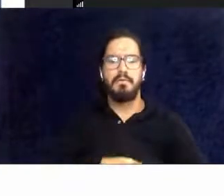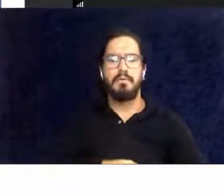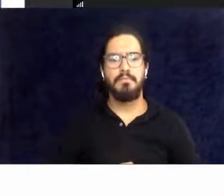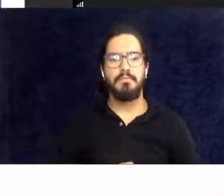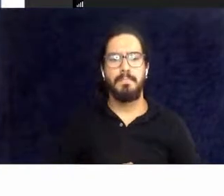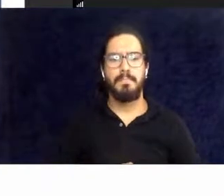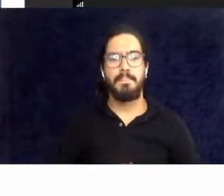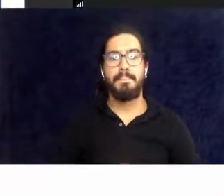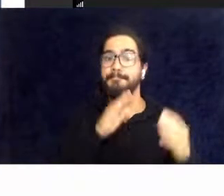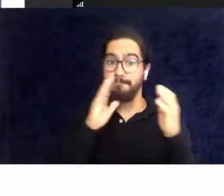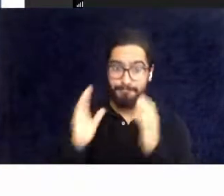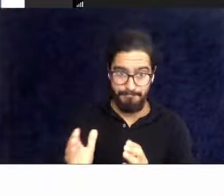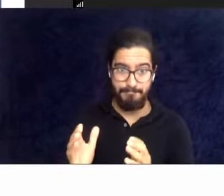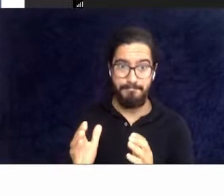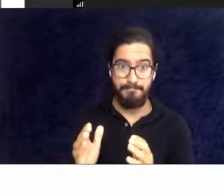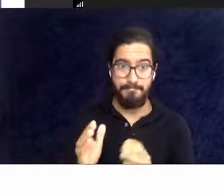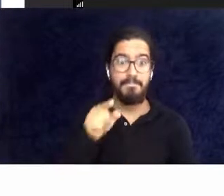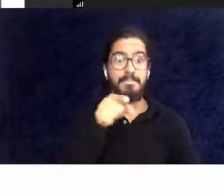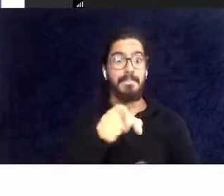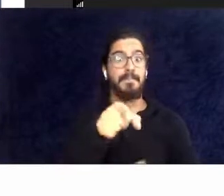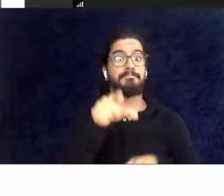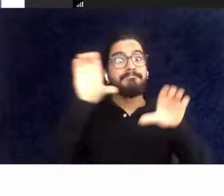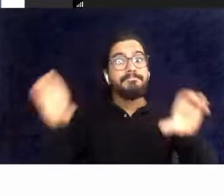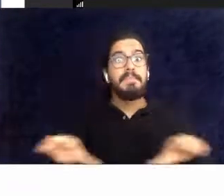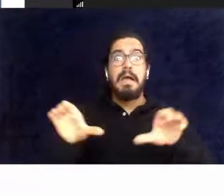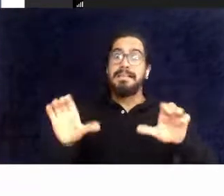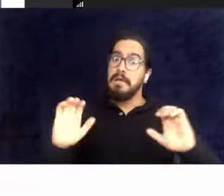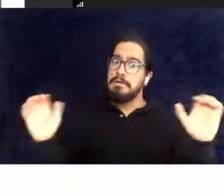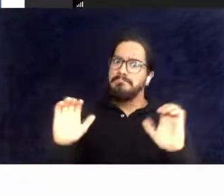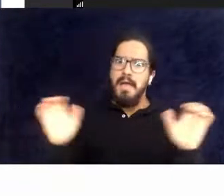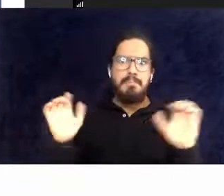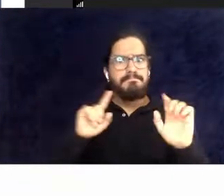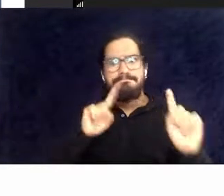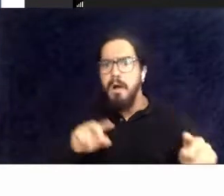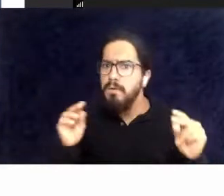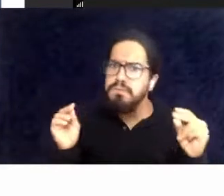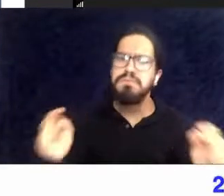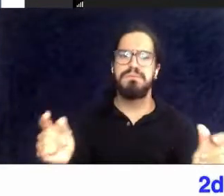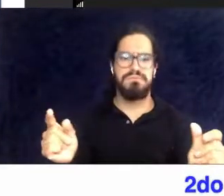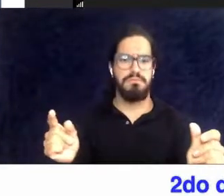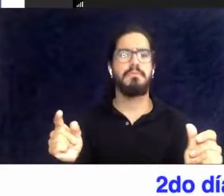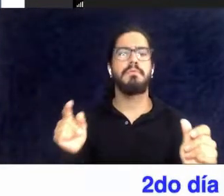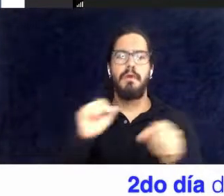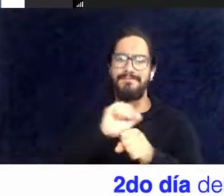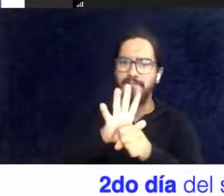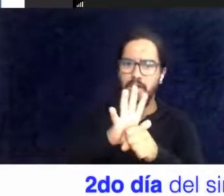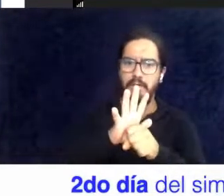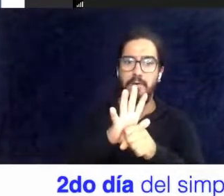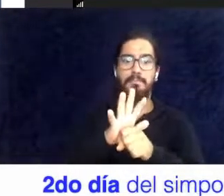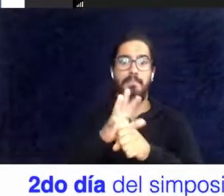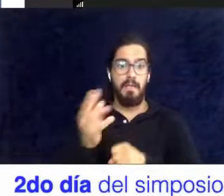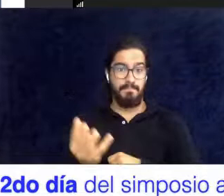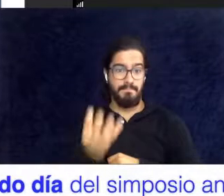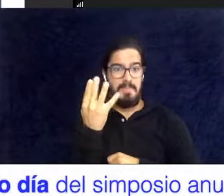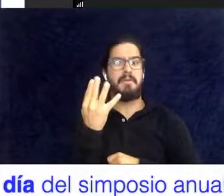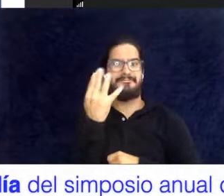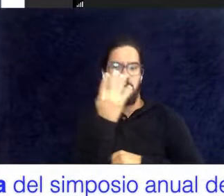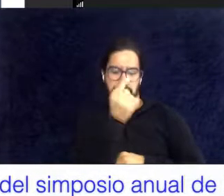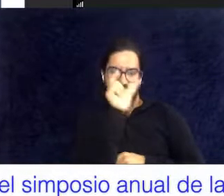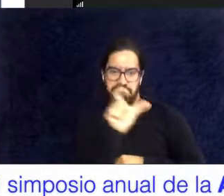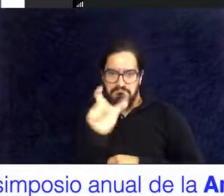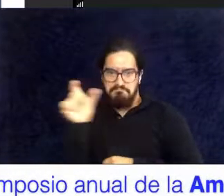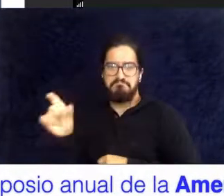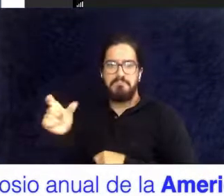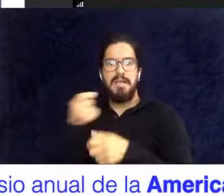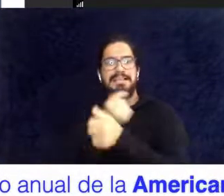You will see the critical actions for response for PAHO. It's in 4 big blocks: save lives, protecting healthcare workers, and